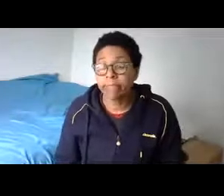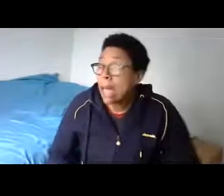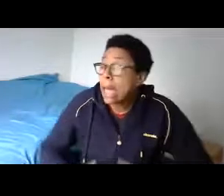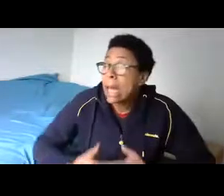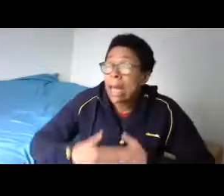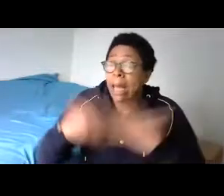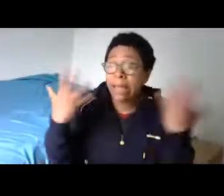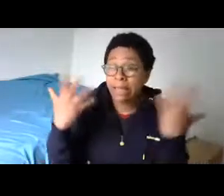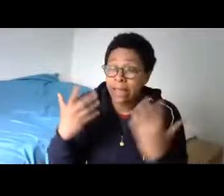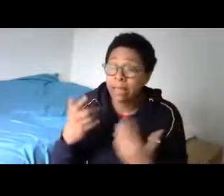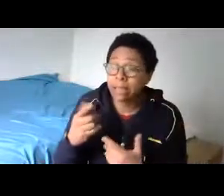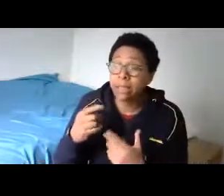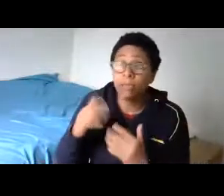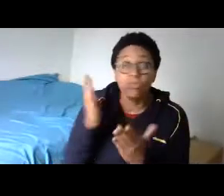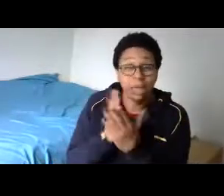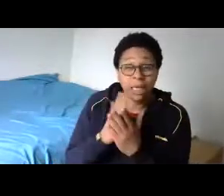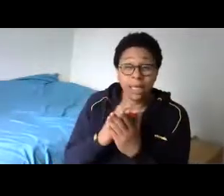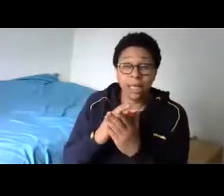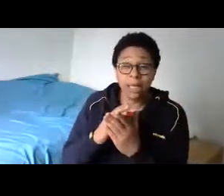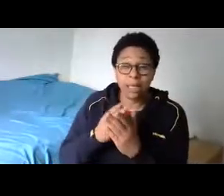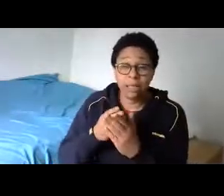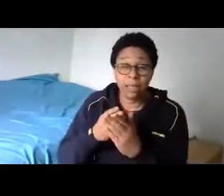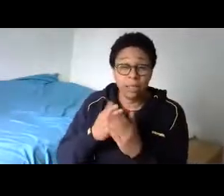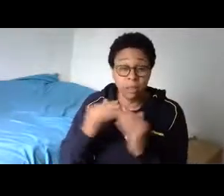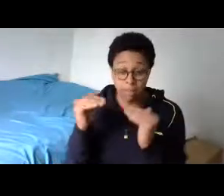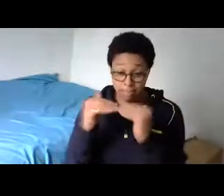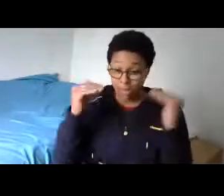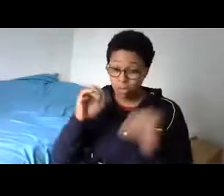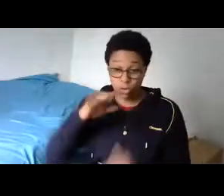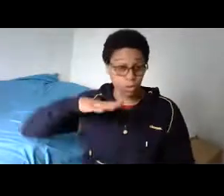how it was described in the care plan. So